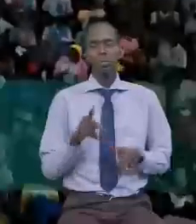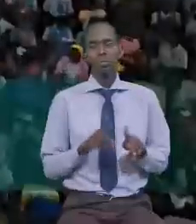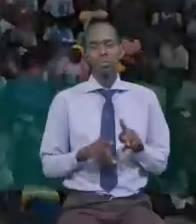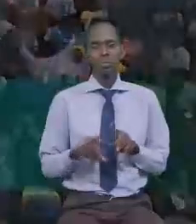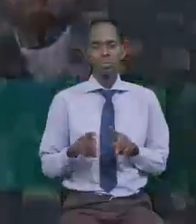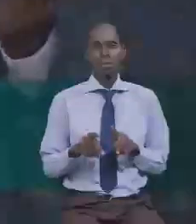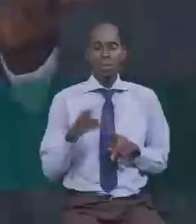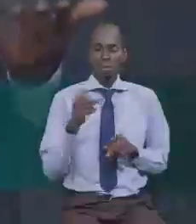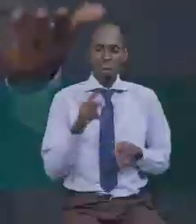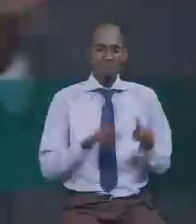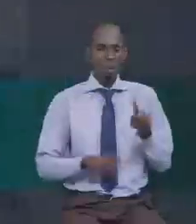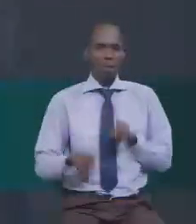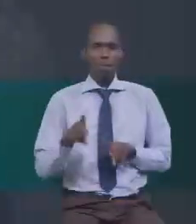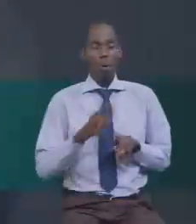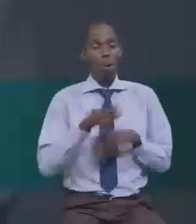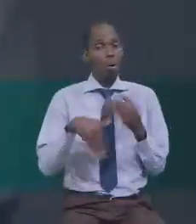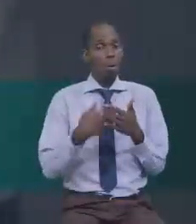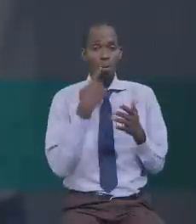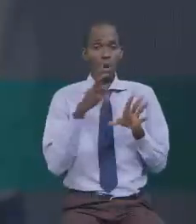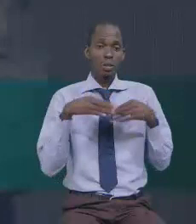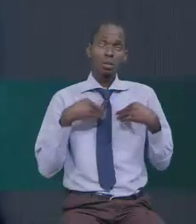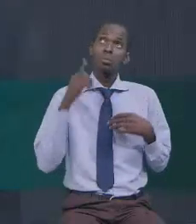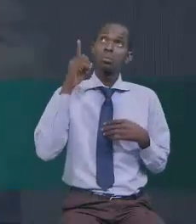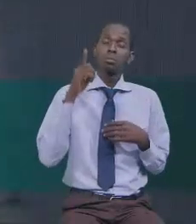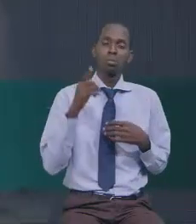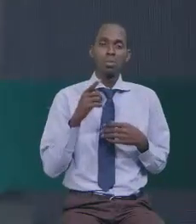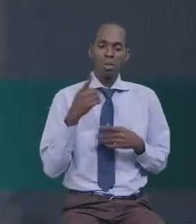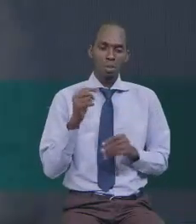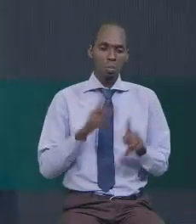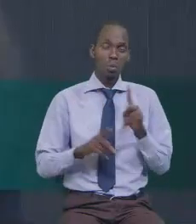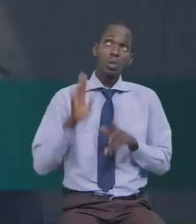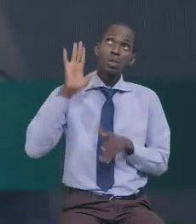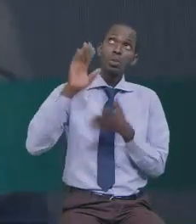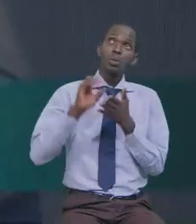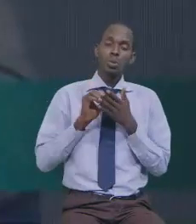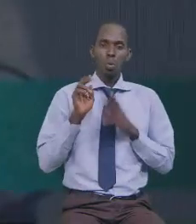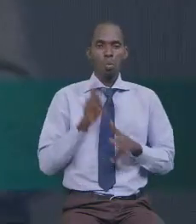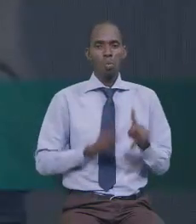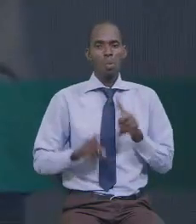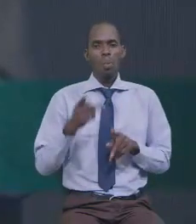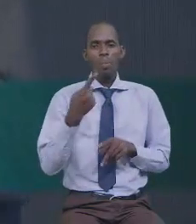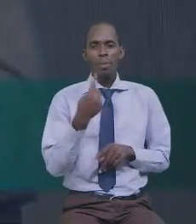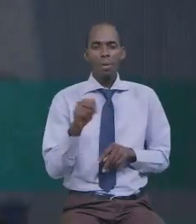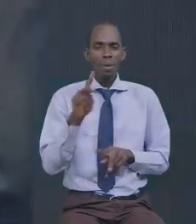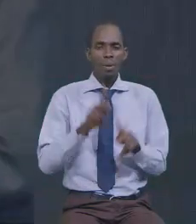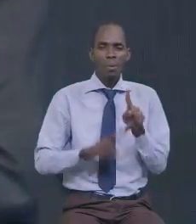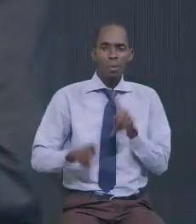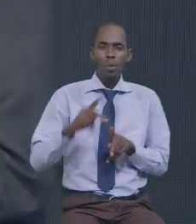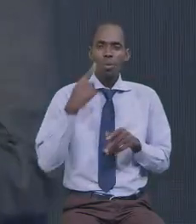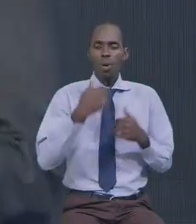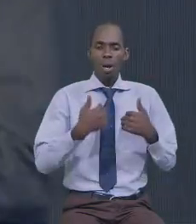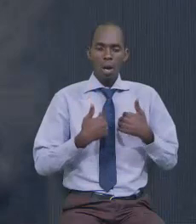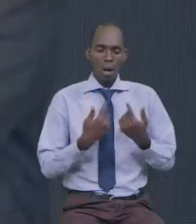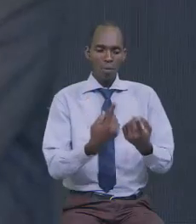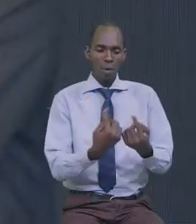the people, all who come, the people, his own people, the people who have appeared before